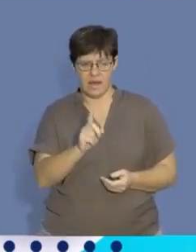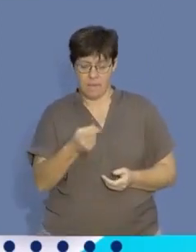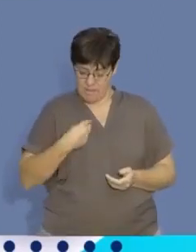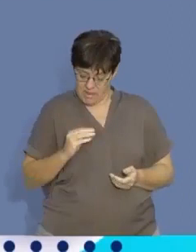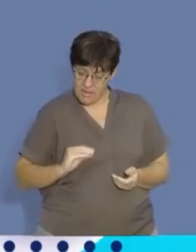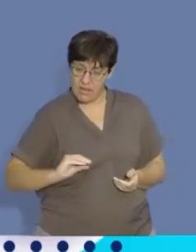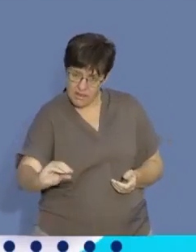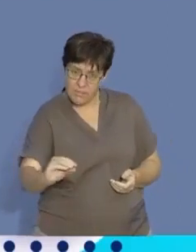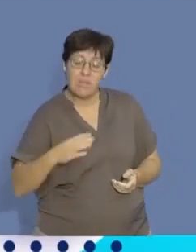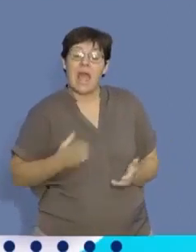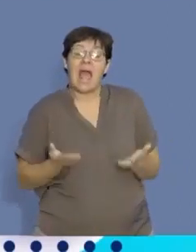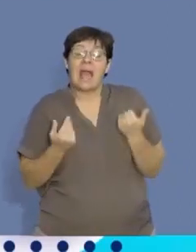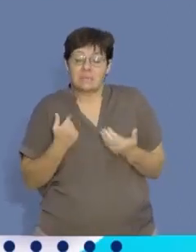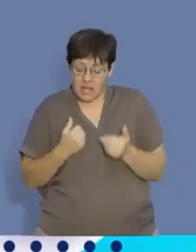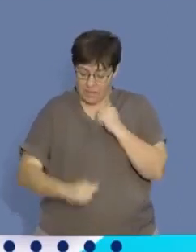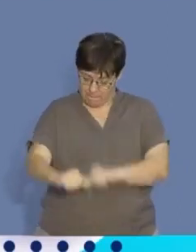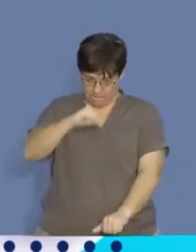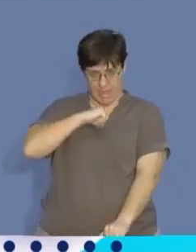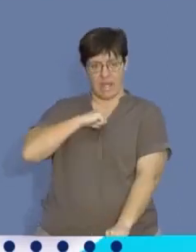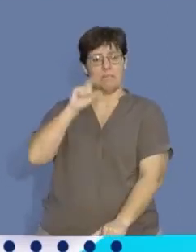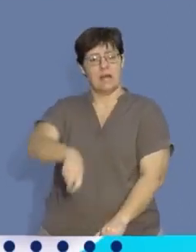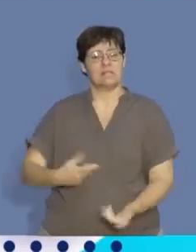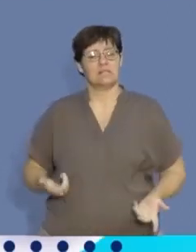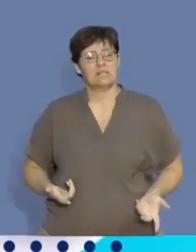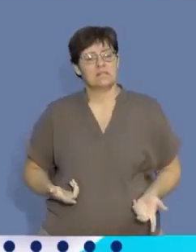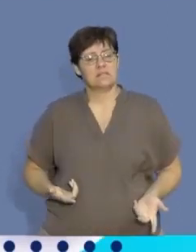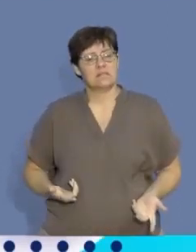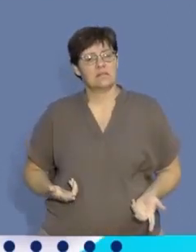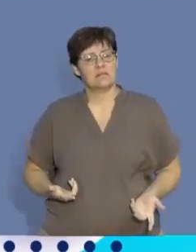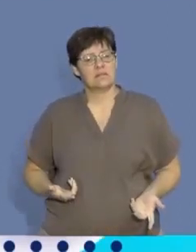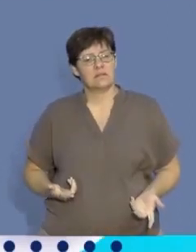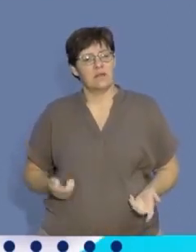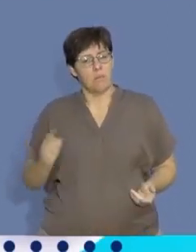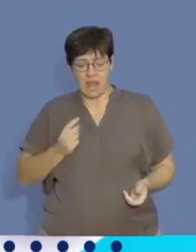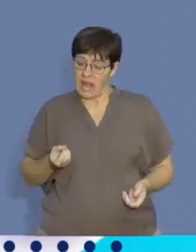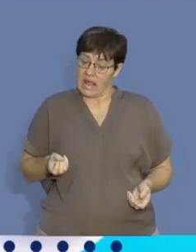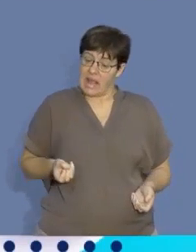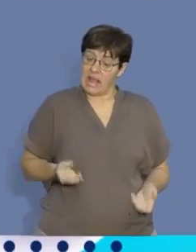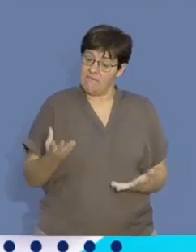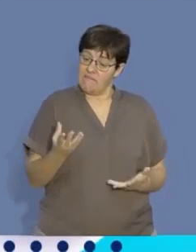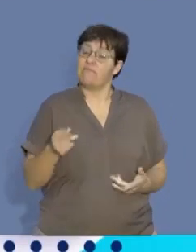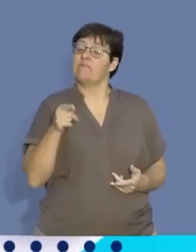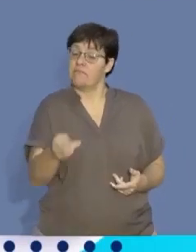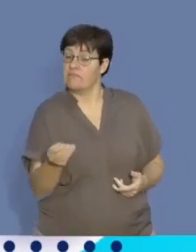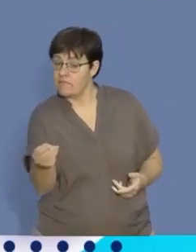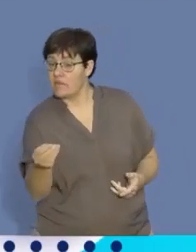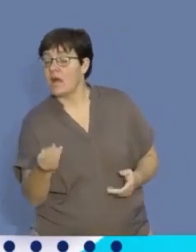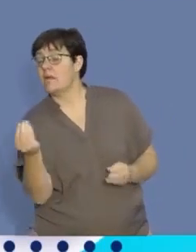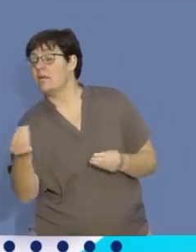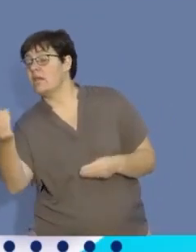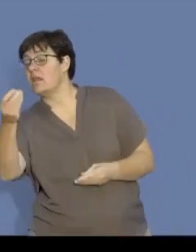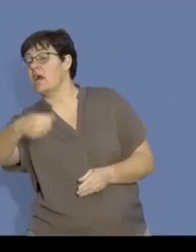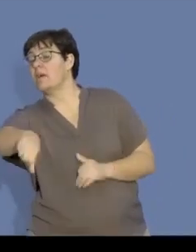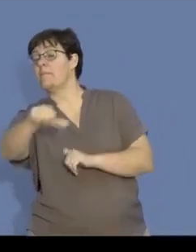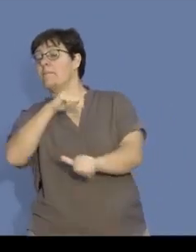in a business, I expect something in return. What am I getting from my investment? Okay, so we're